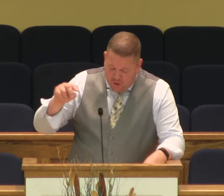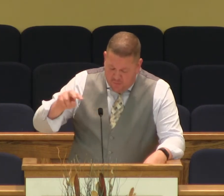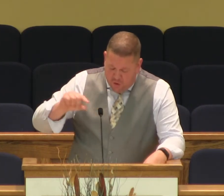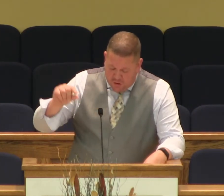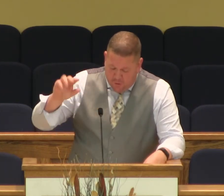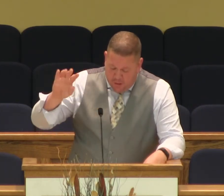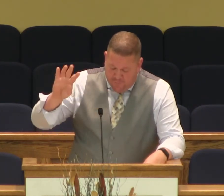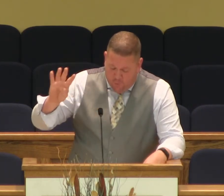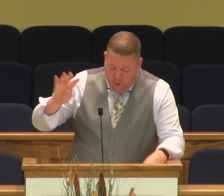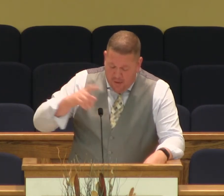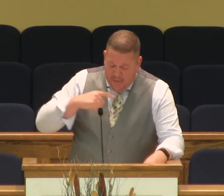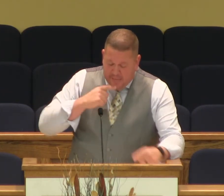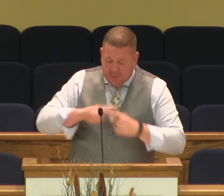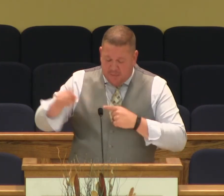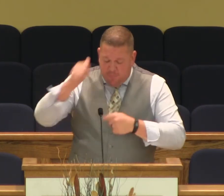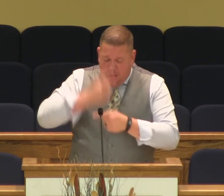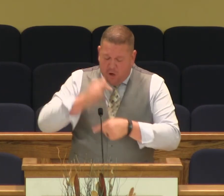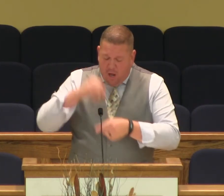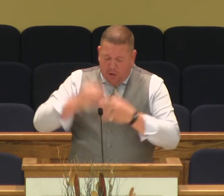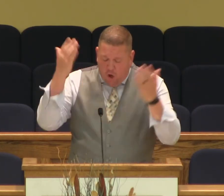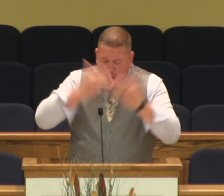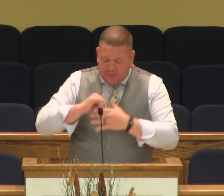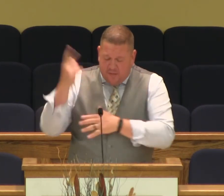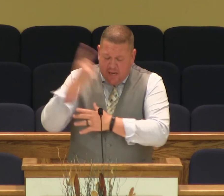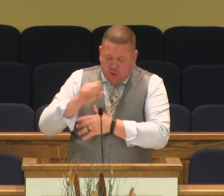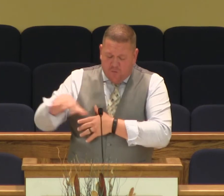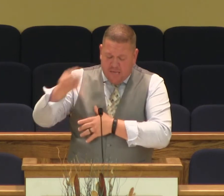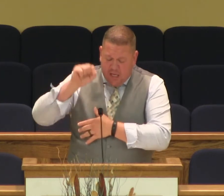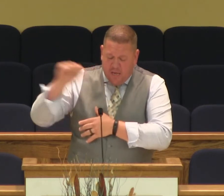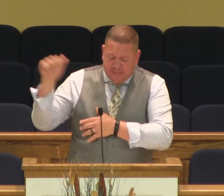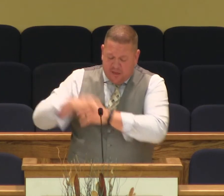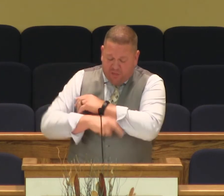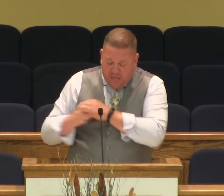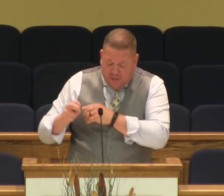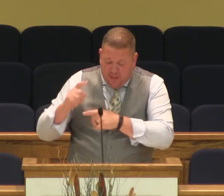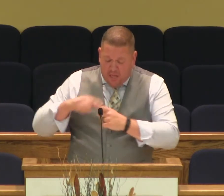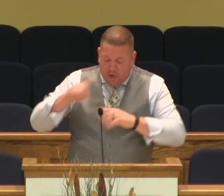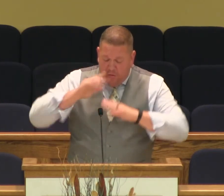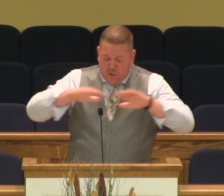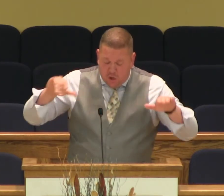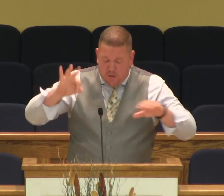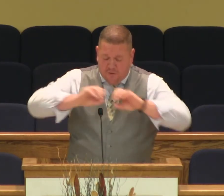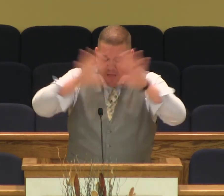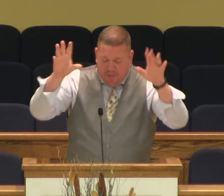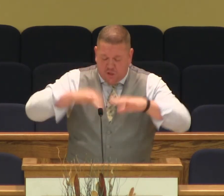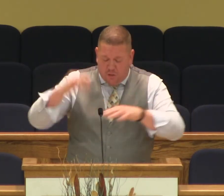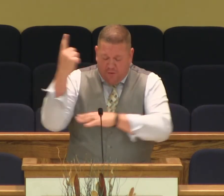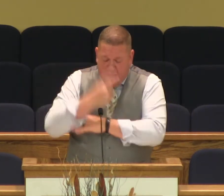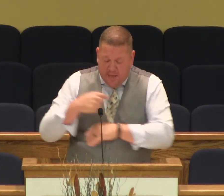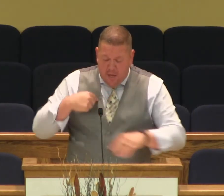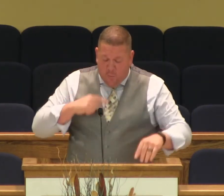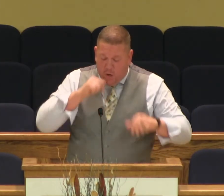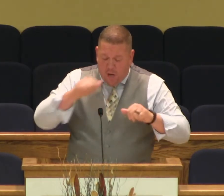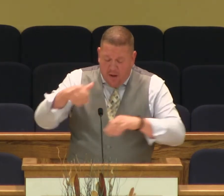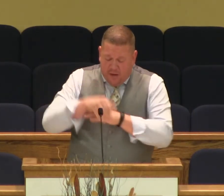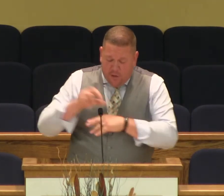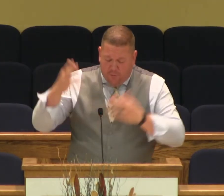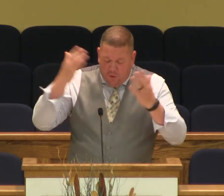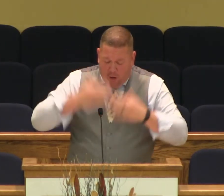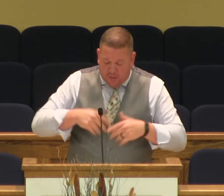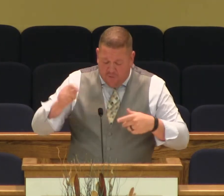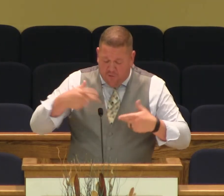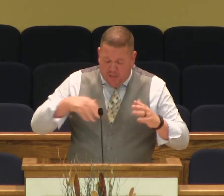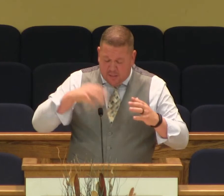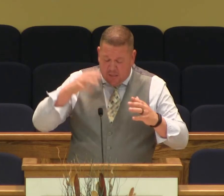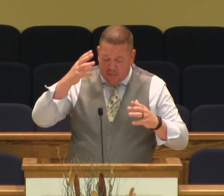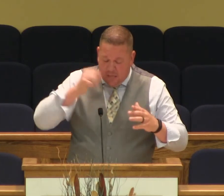there in verse number four. It says, but ye brethren are not in darkness that the day should overtake you as a thief. You are the children of the light, the children of the day. We are not of the night nor of